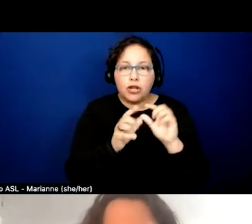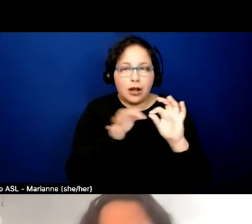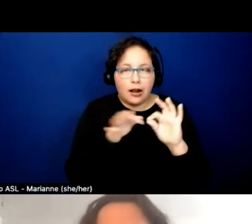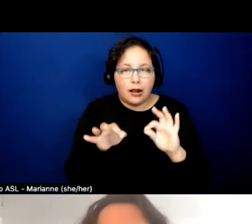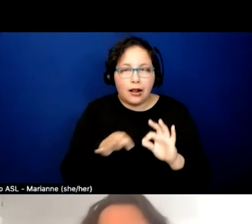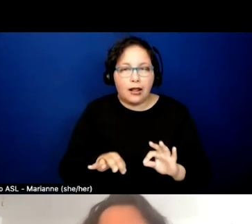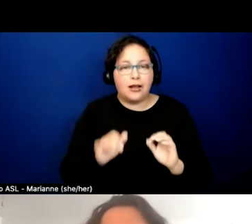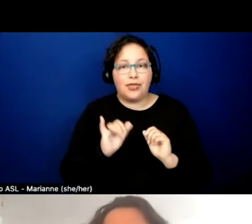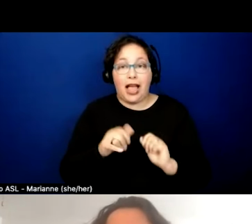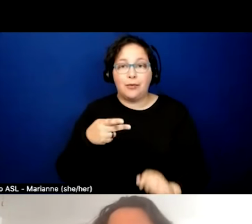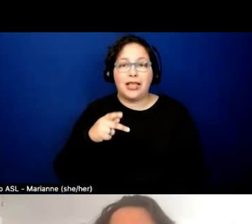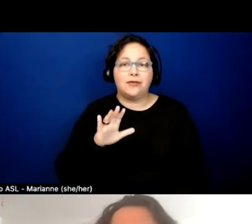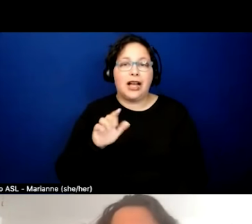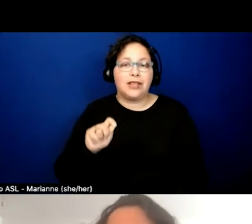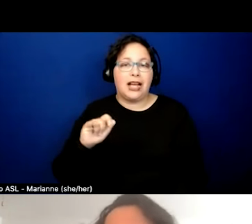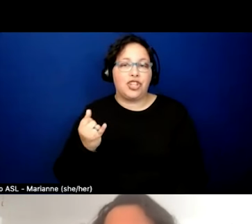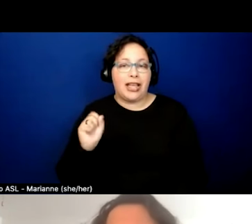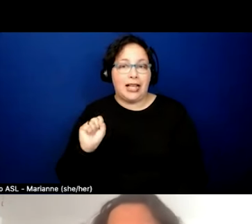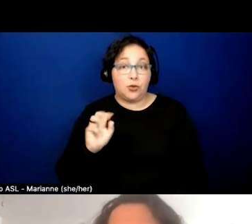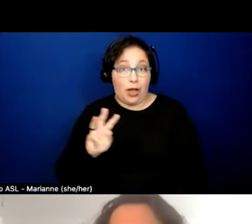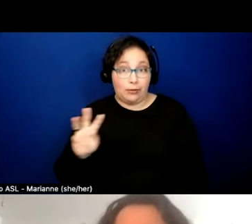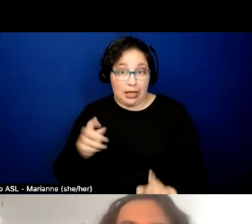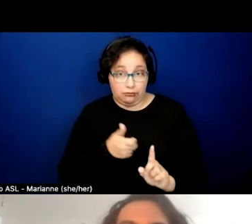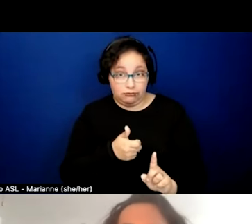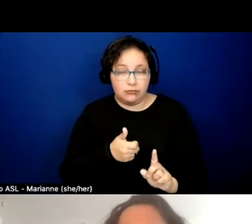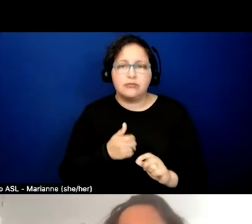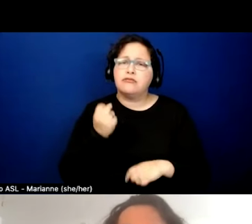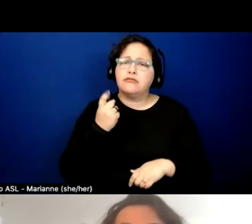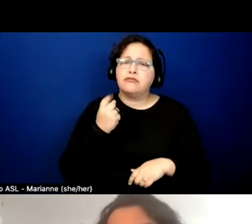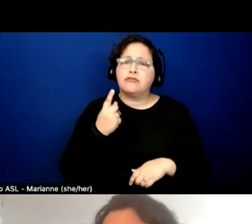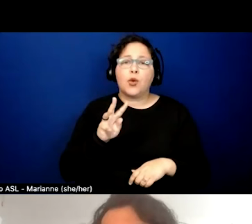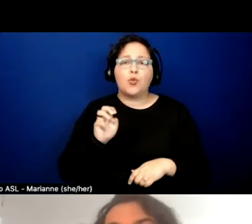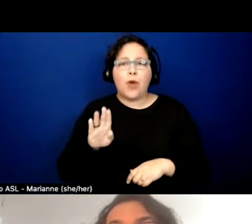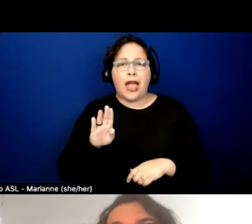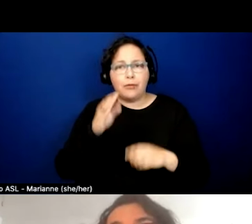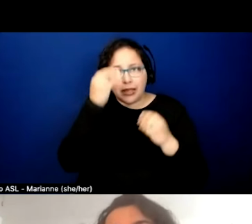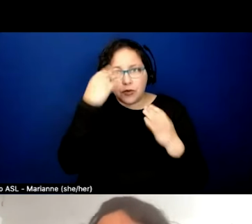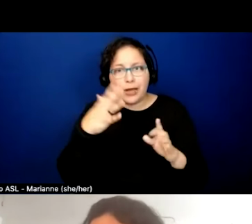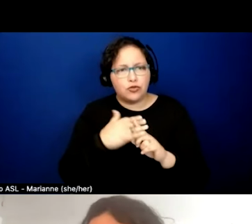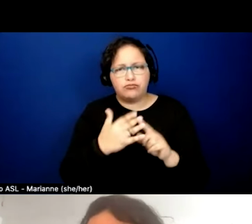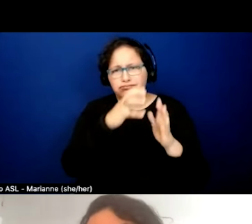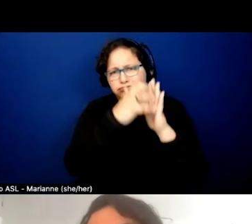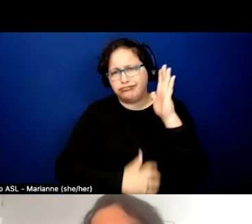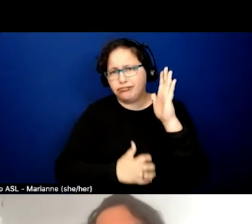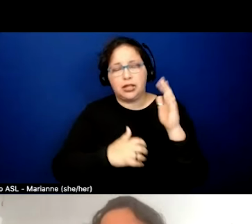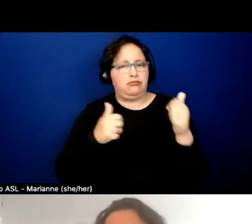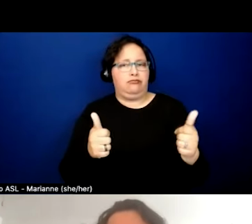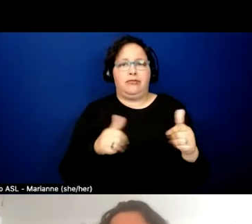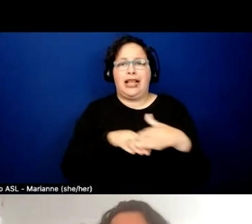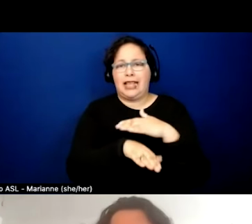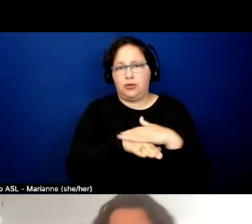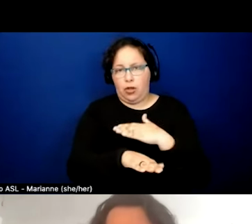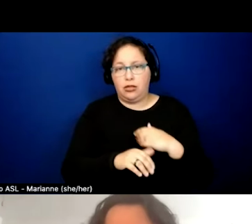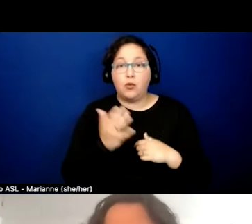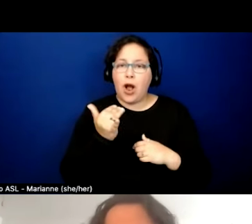website. Actually, simple web content that is well written is very accessible to screen readers because it's